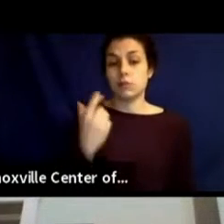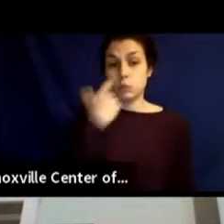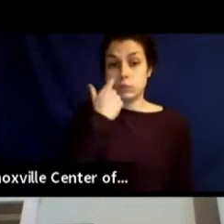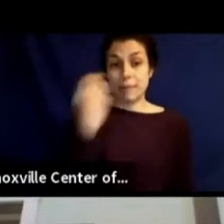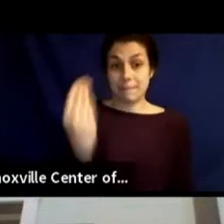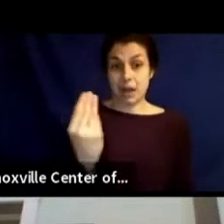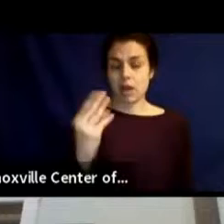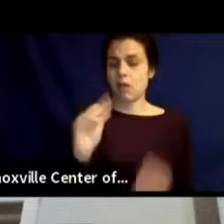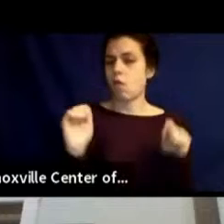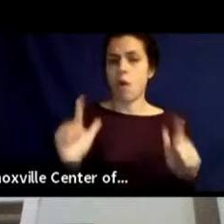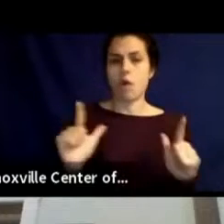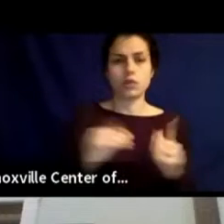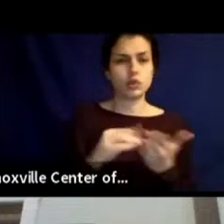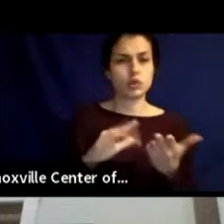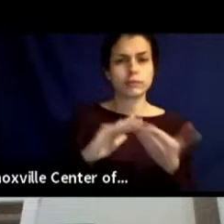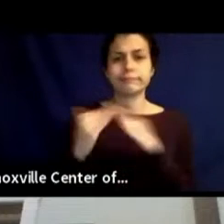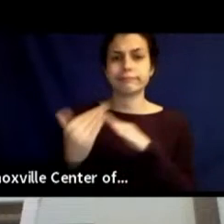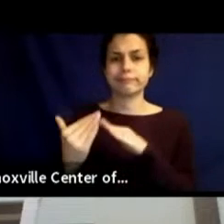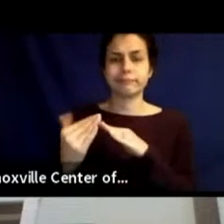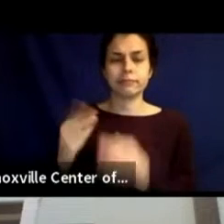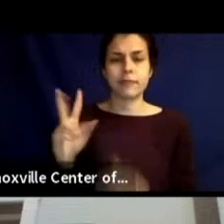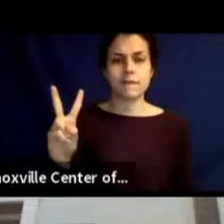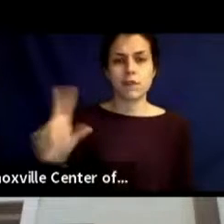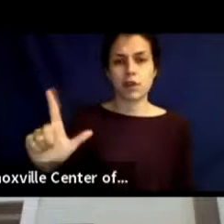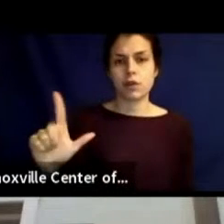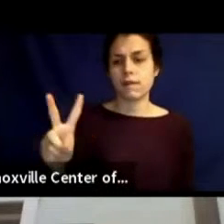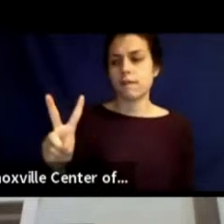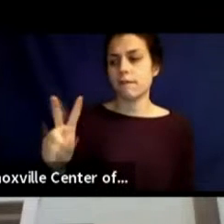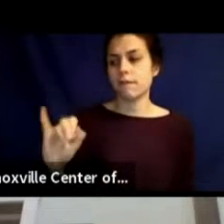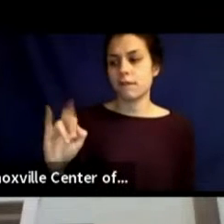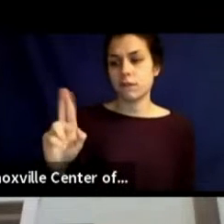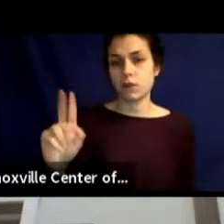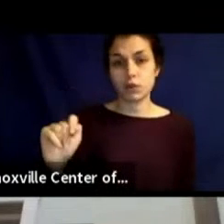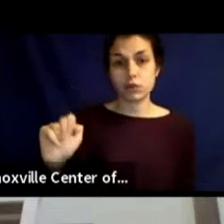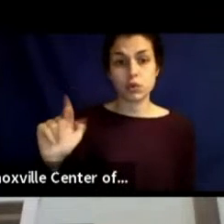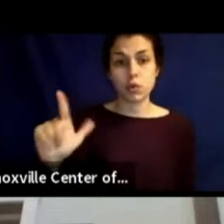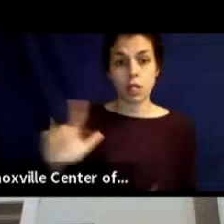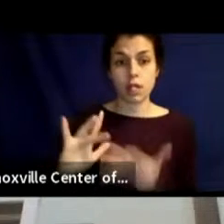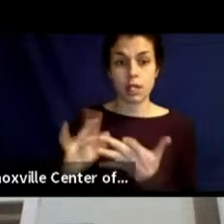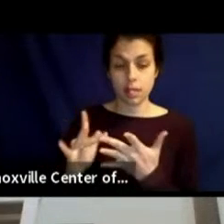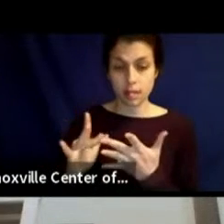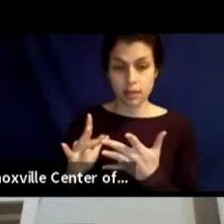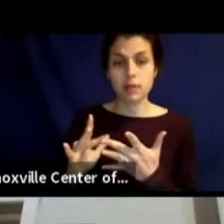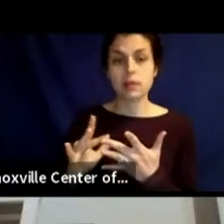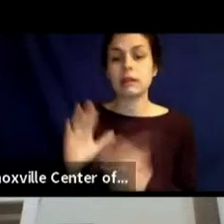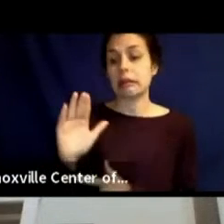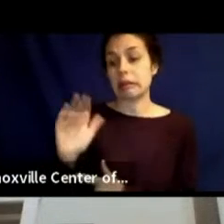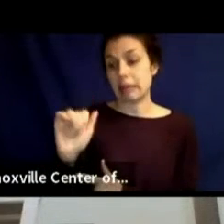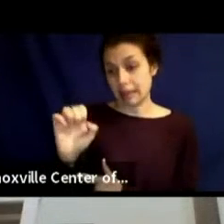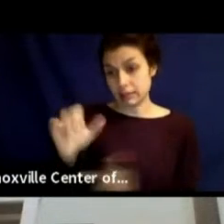Monday. And the cases, we still have cases, but they have went down some.